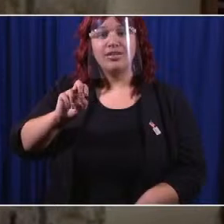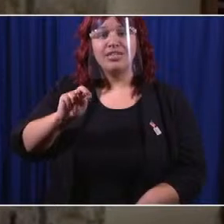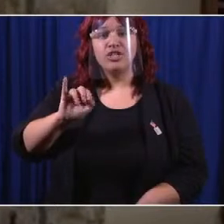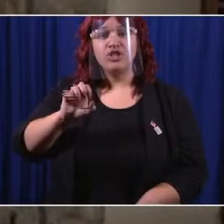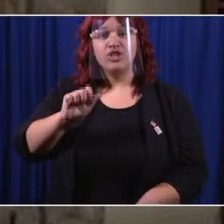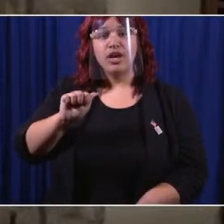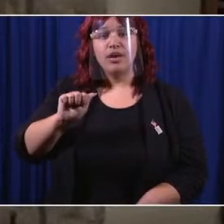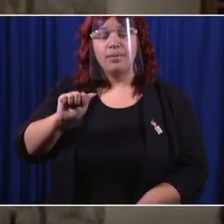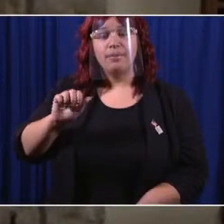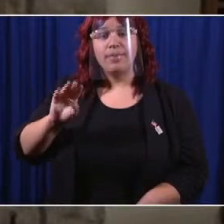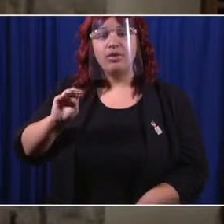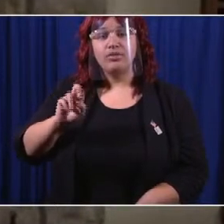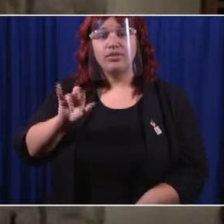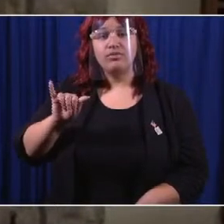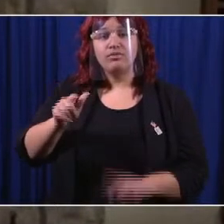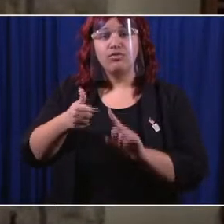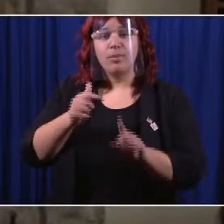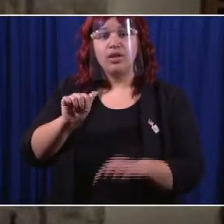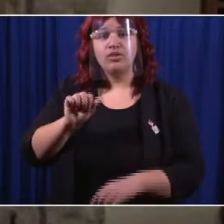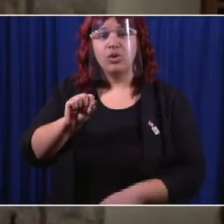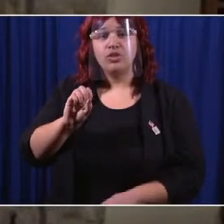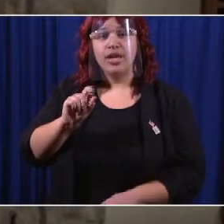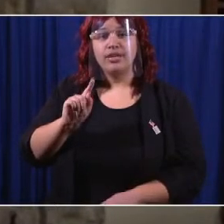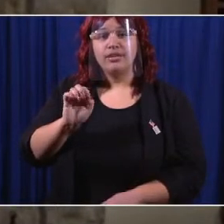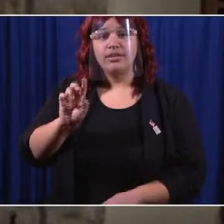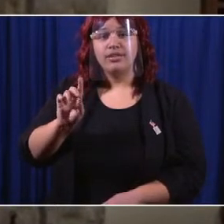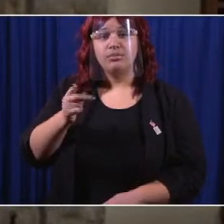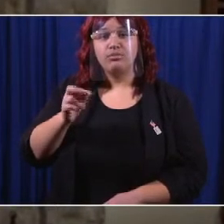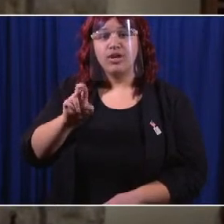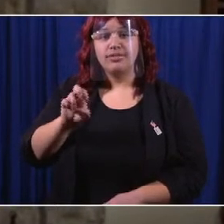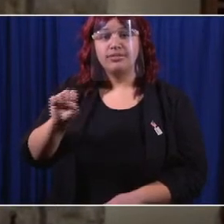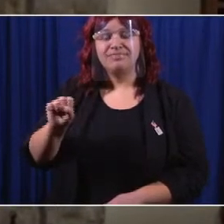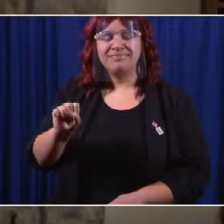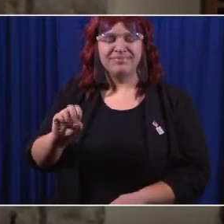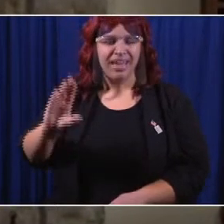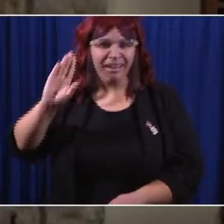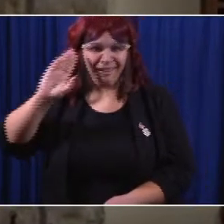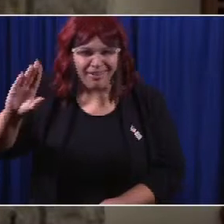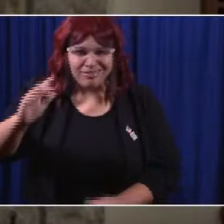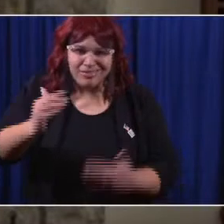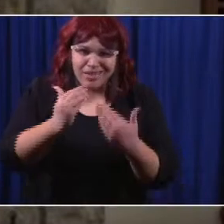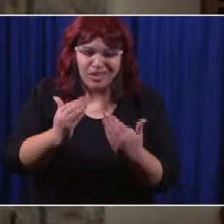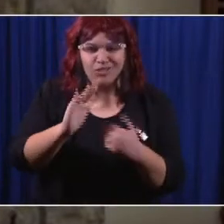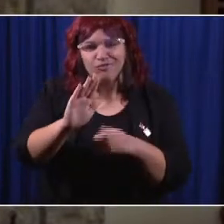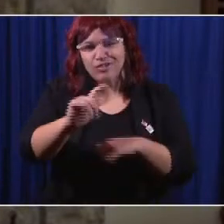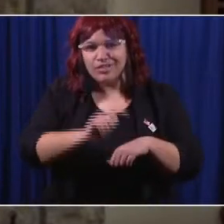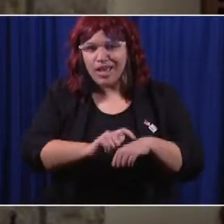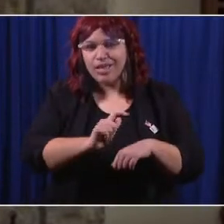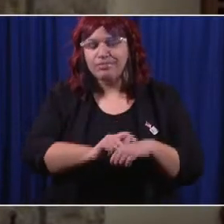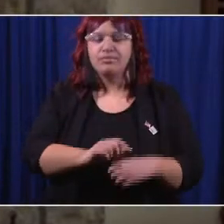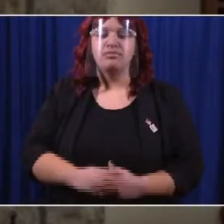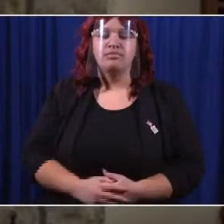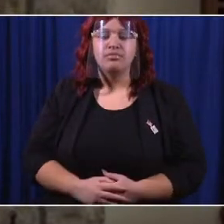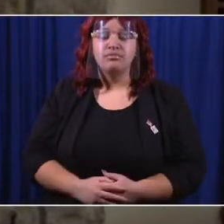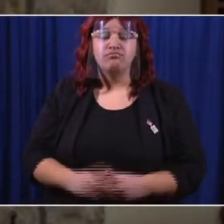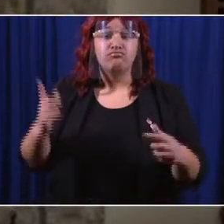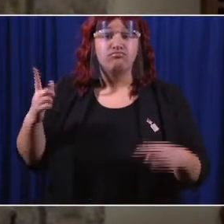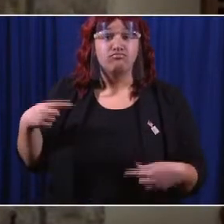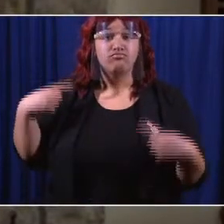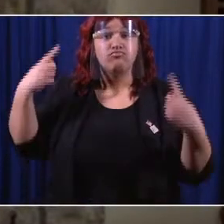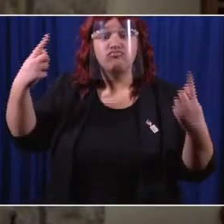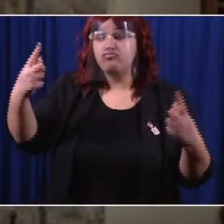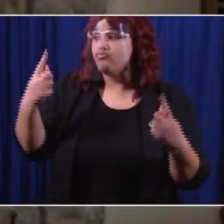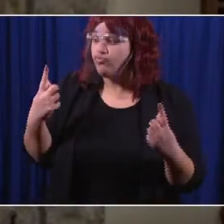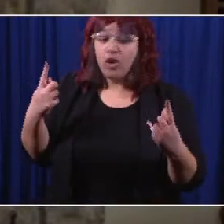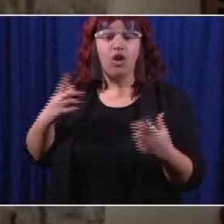Hi, Governor. Thank you for taking the time today. So pretty much every single health official that you've brought onto this call has mentioned